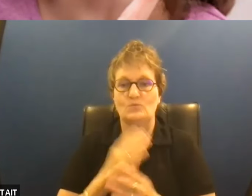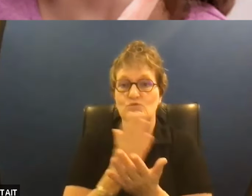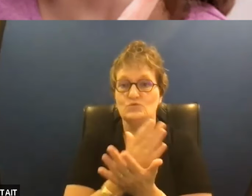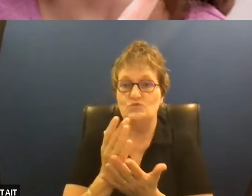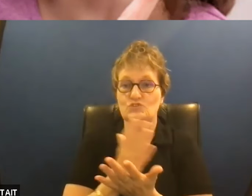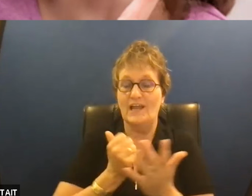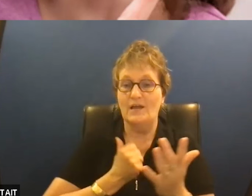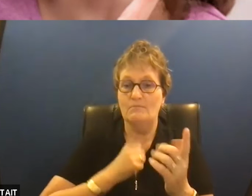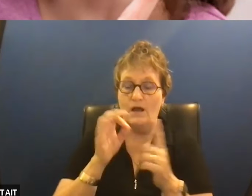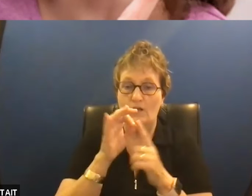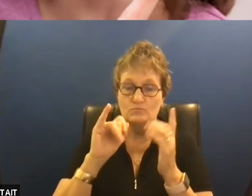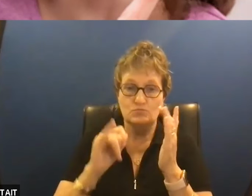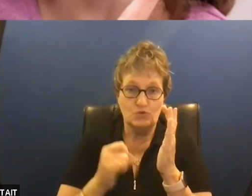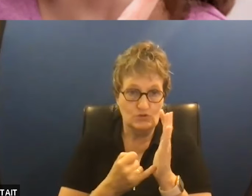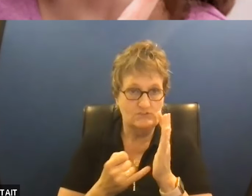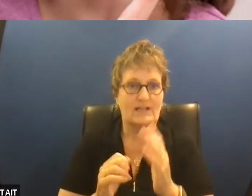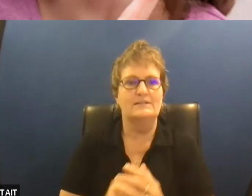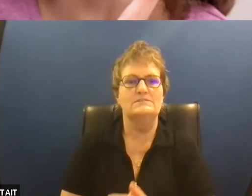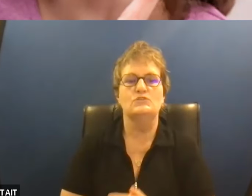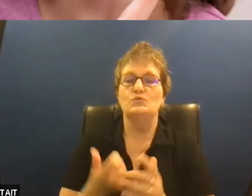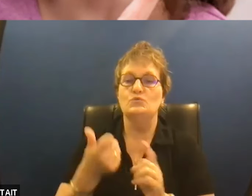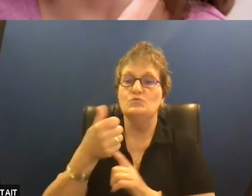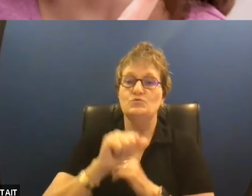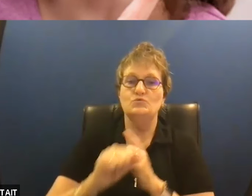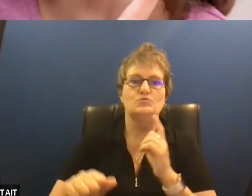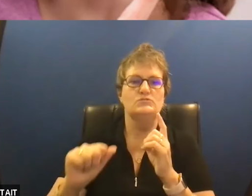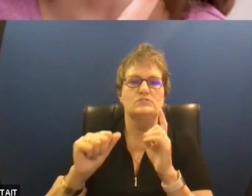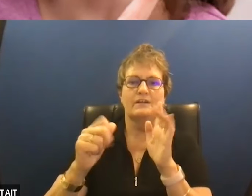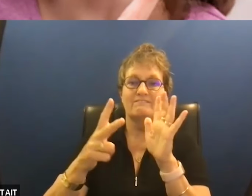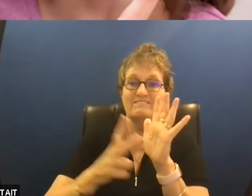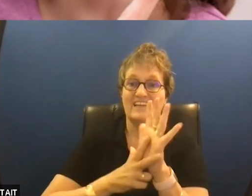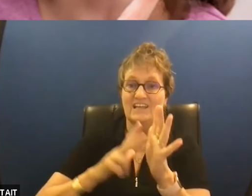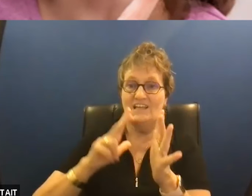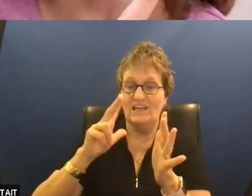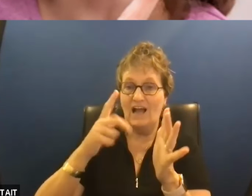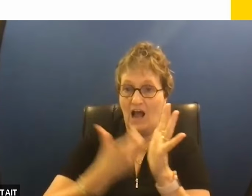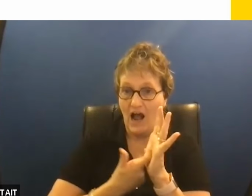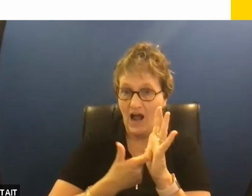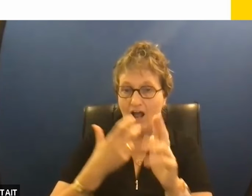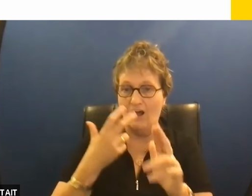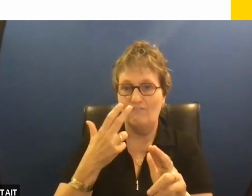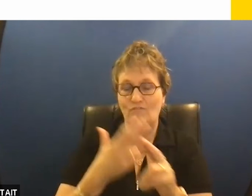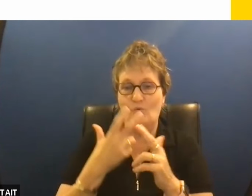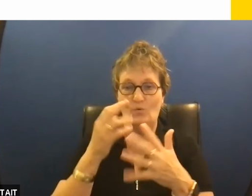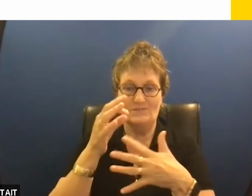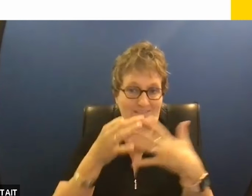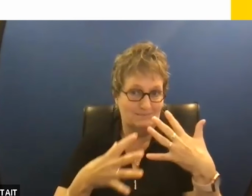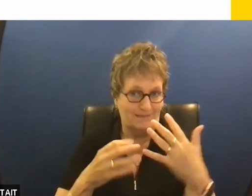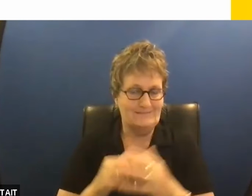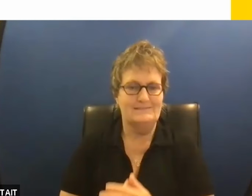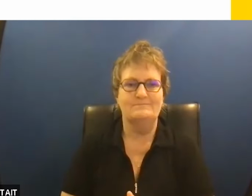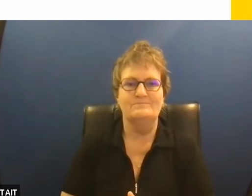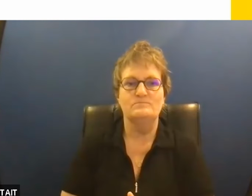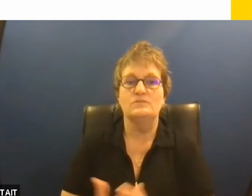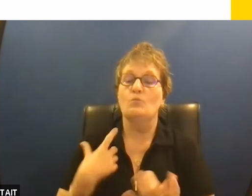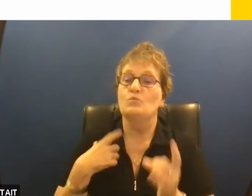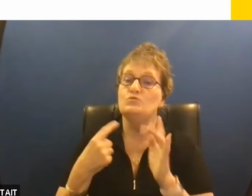project, Harnessing Virtual Reality for Disability Advocacy. And I want to first